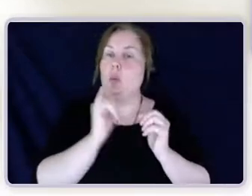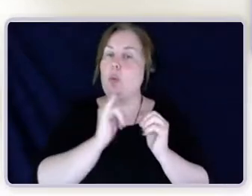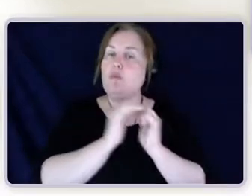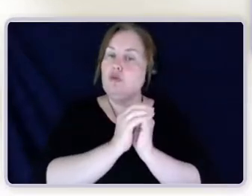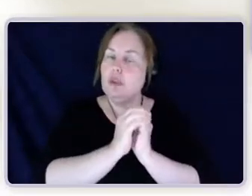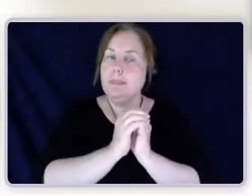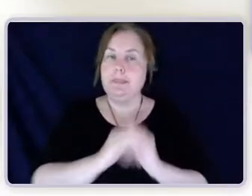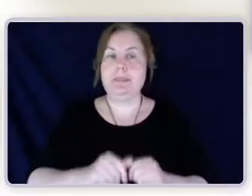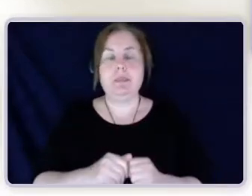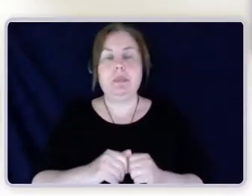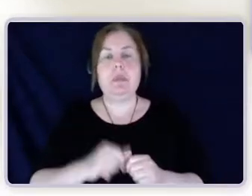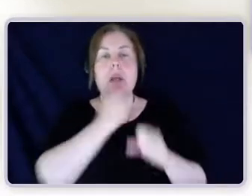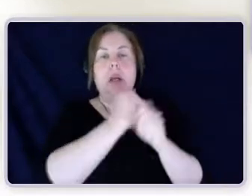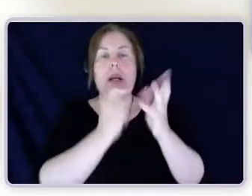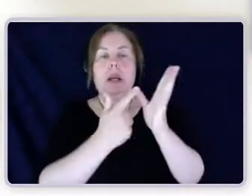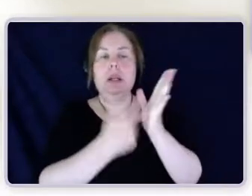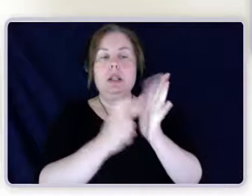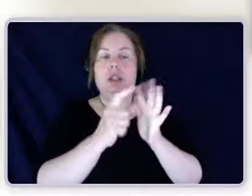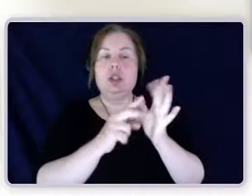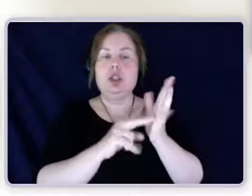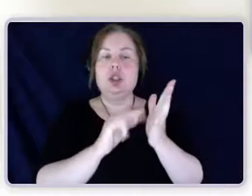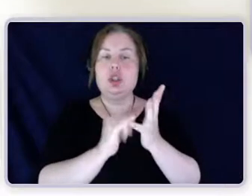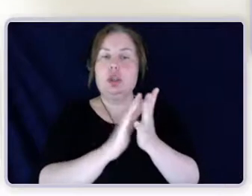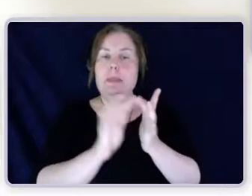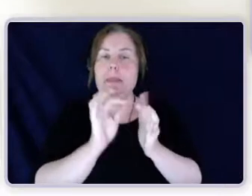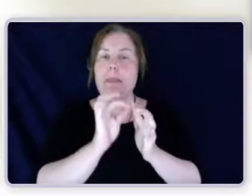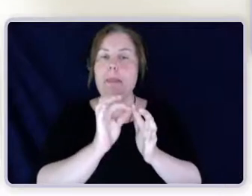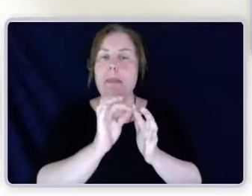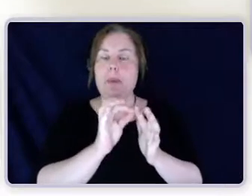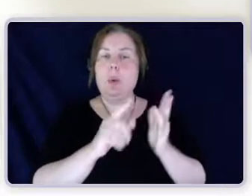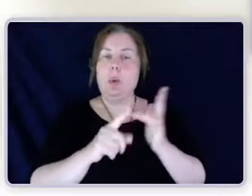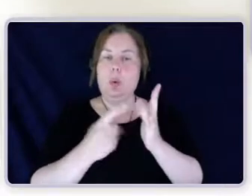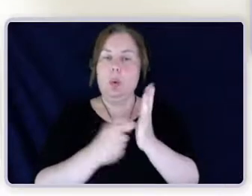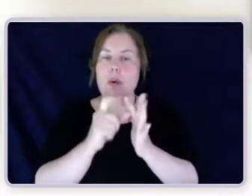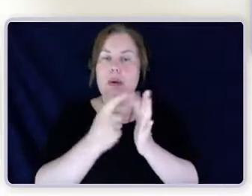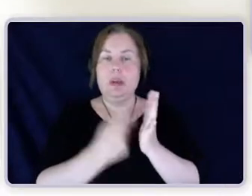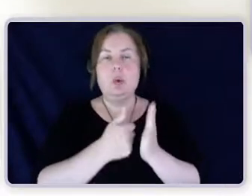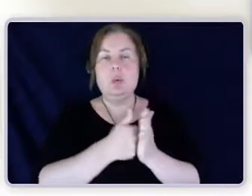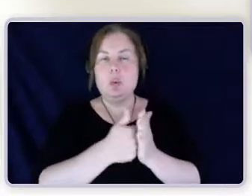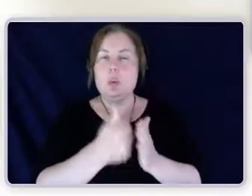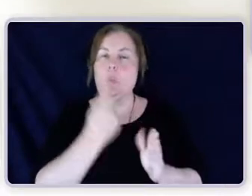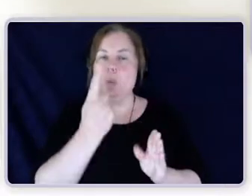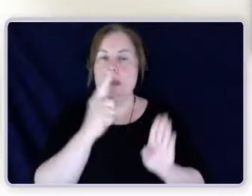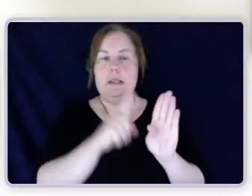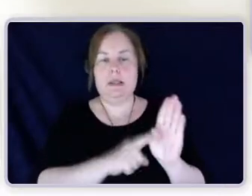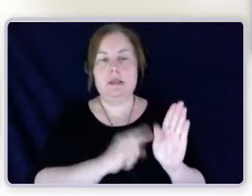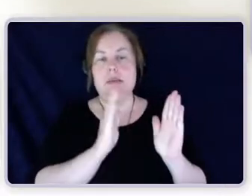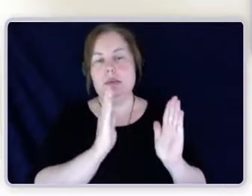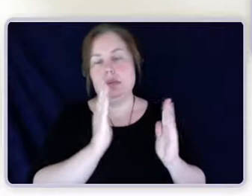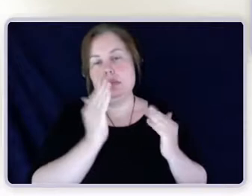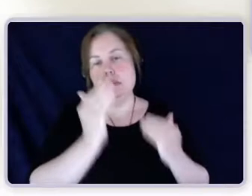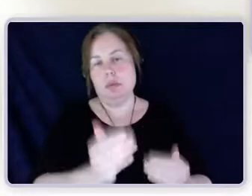Guardianship orders normally last for 1 year. There are exceptions to that. There are short-term orders, which